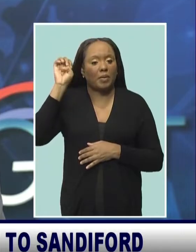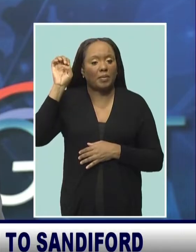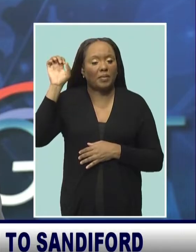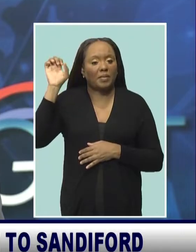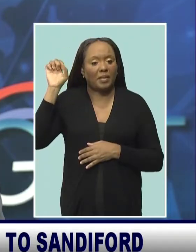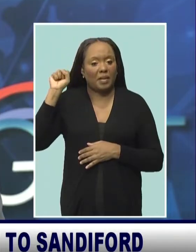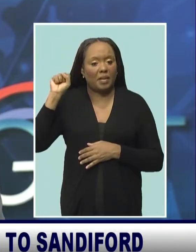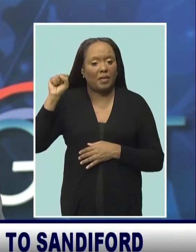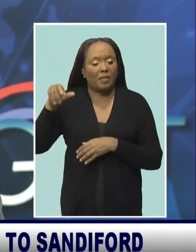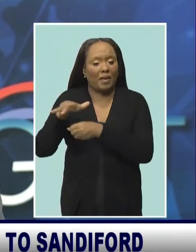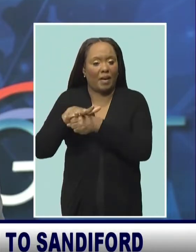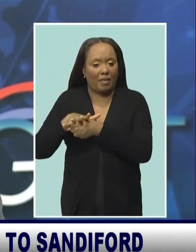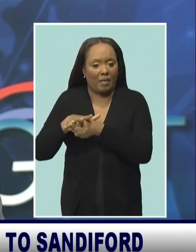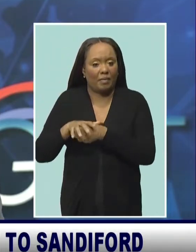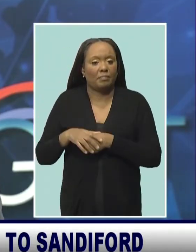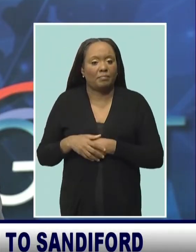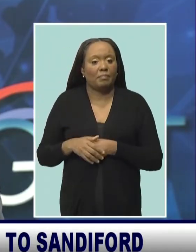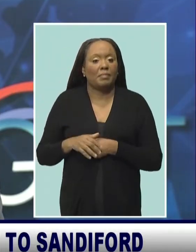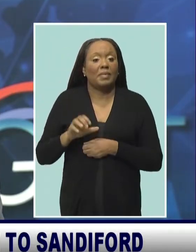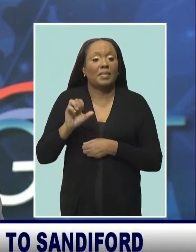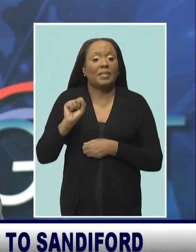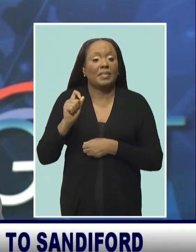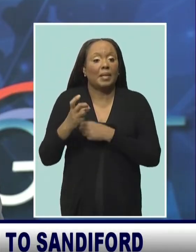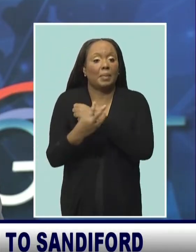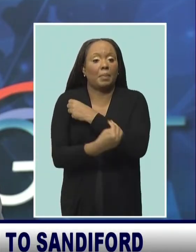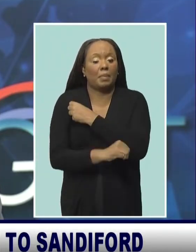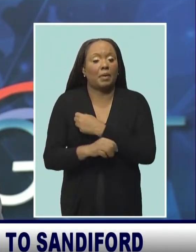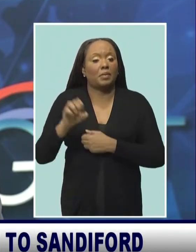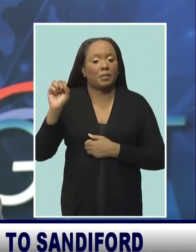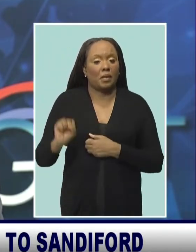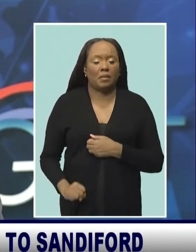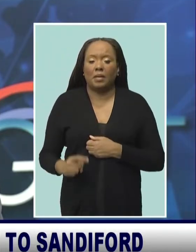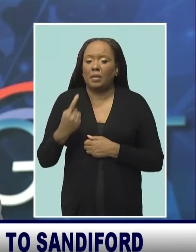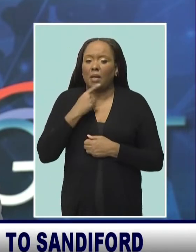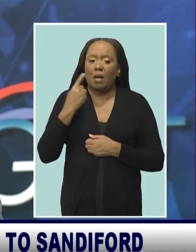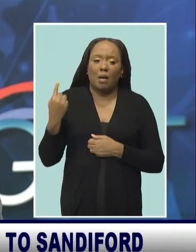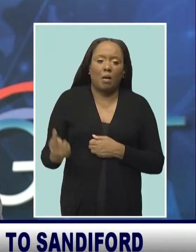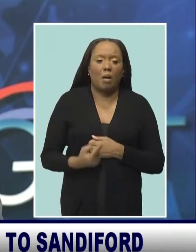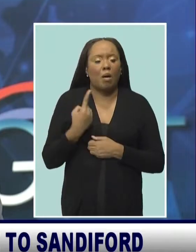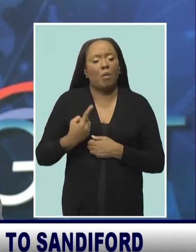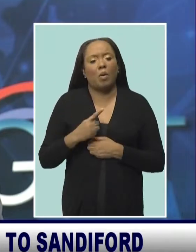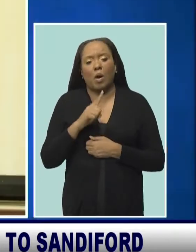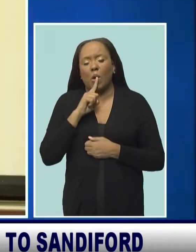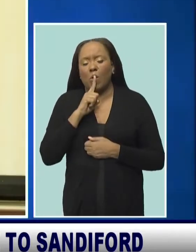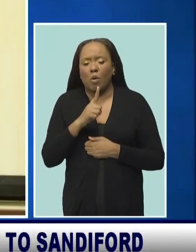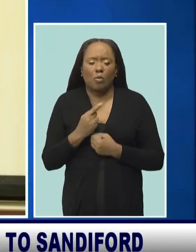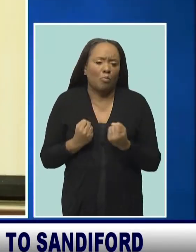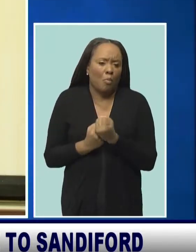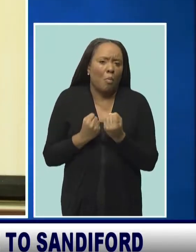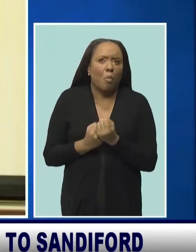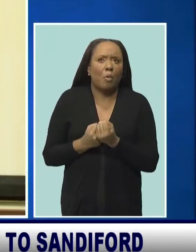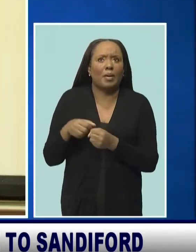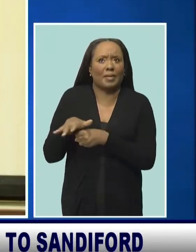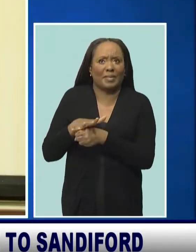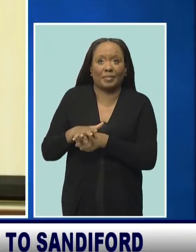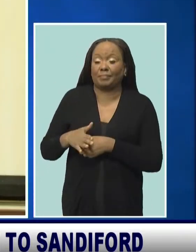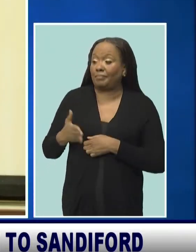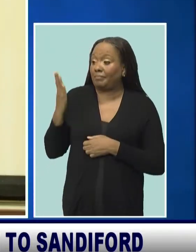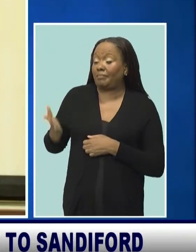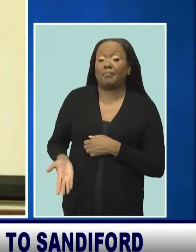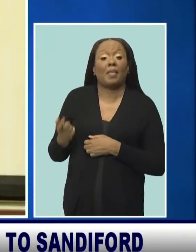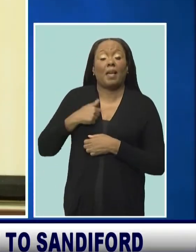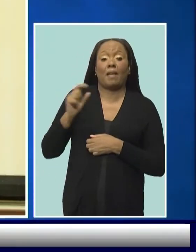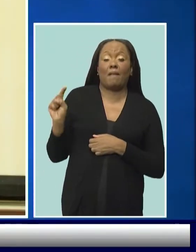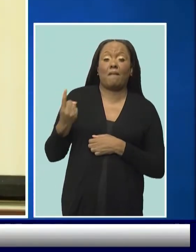He described the late Prime Minister as a man dedicated to his constituents. When I first came to the constituency